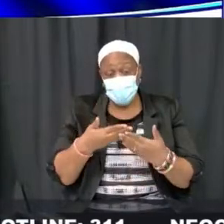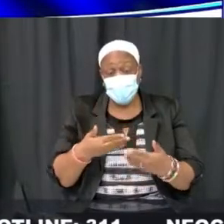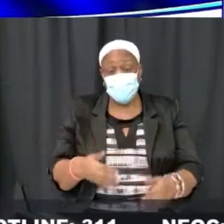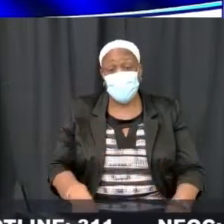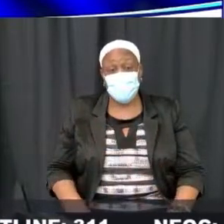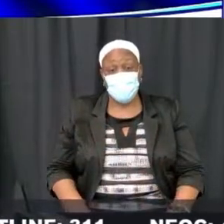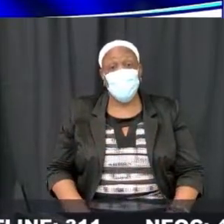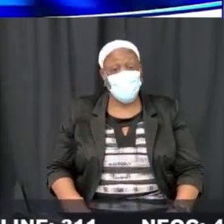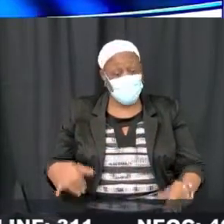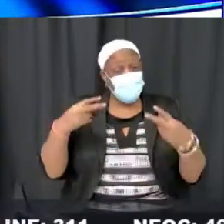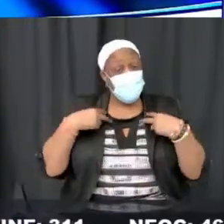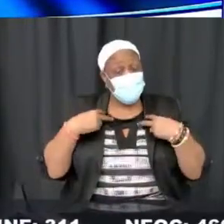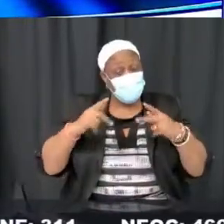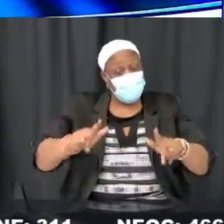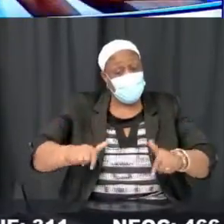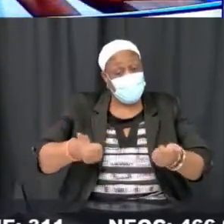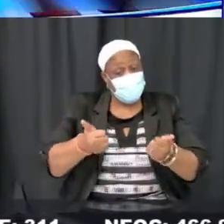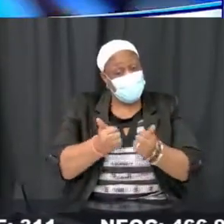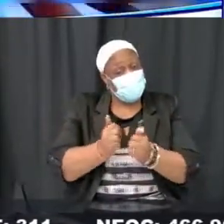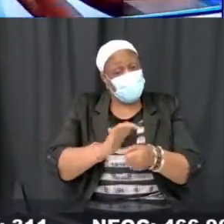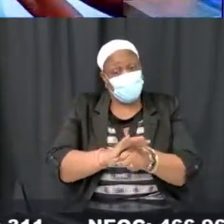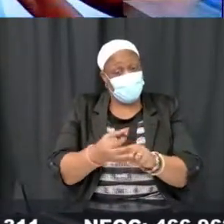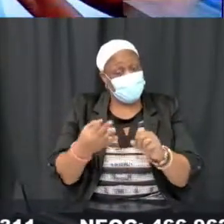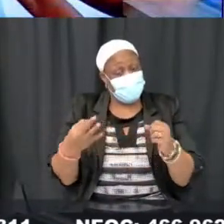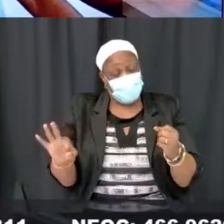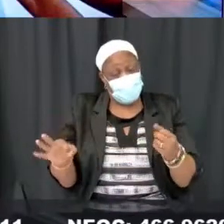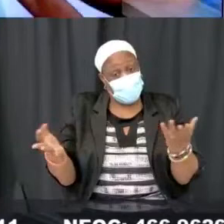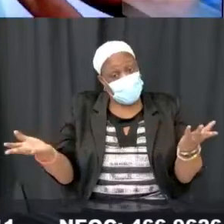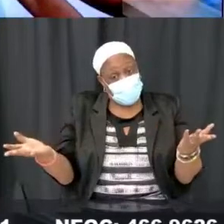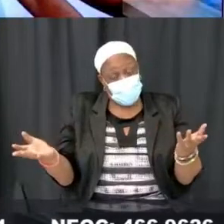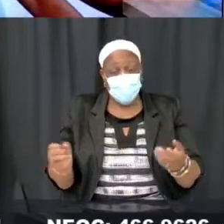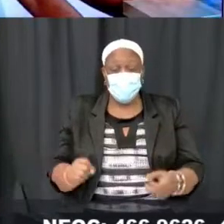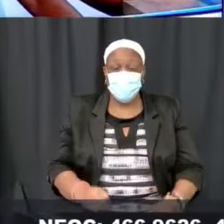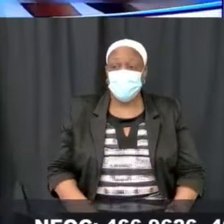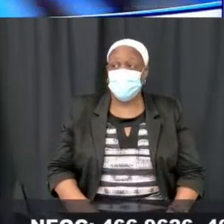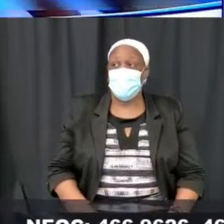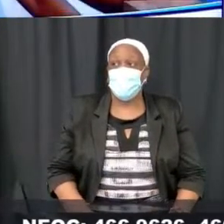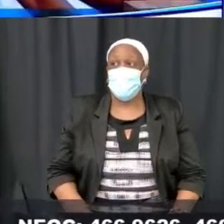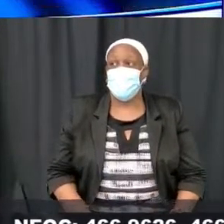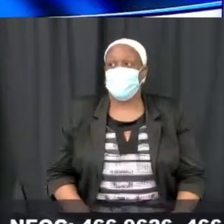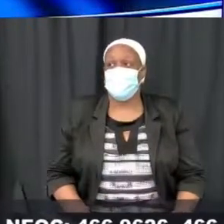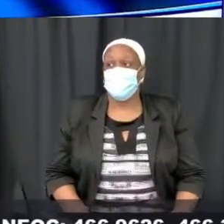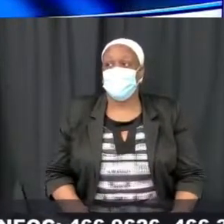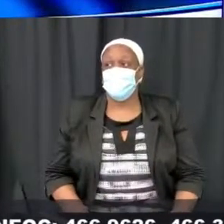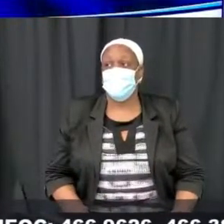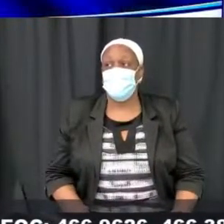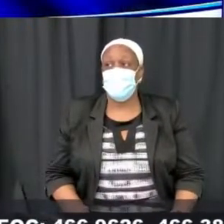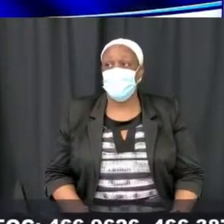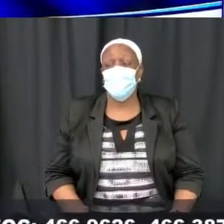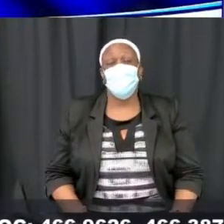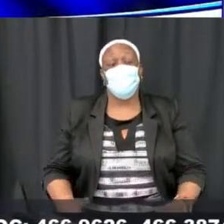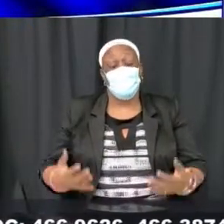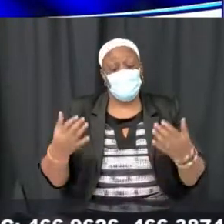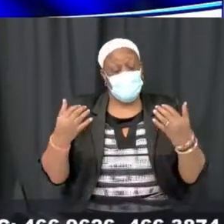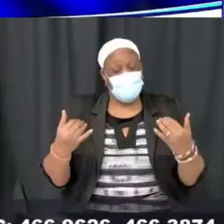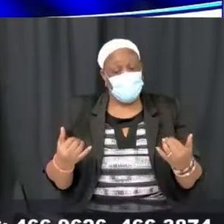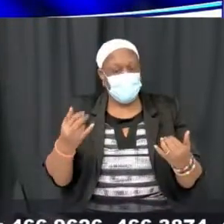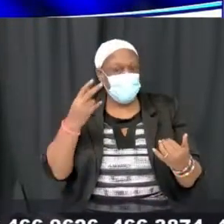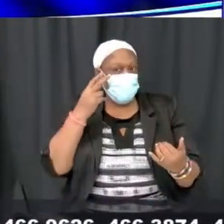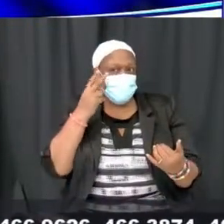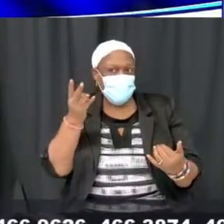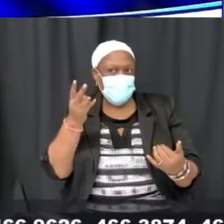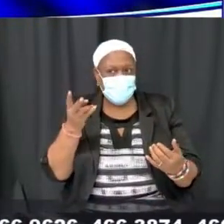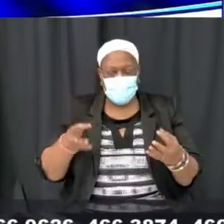with this virus going forward. We also look at the discussion of vendors remaining in the public